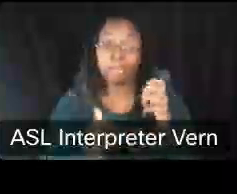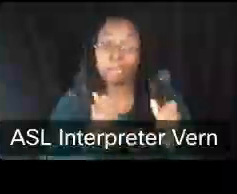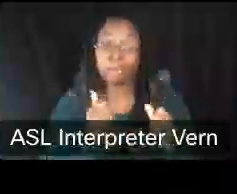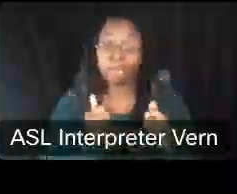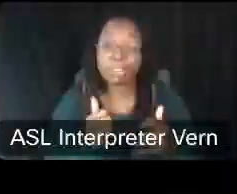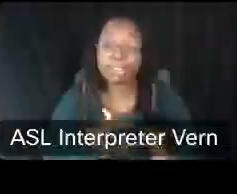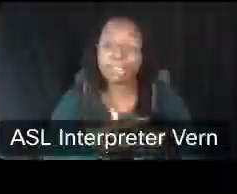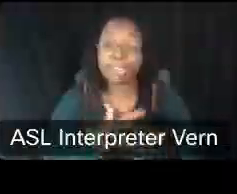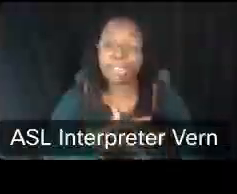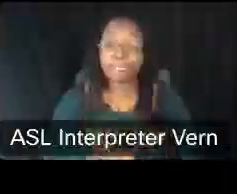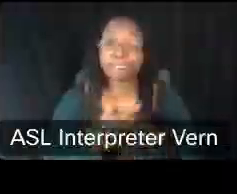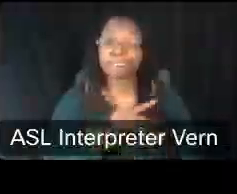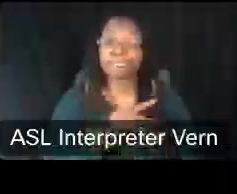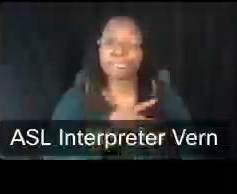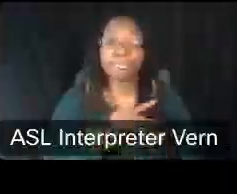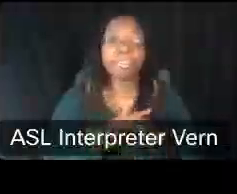sometimes there's more